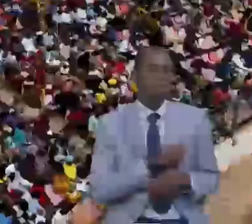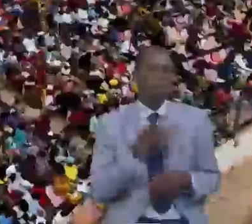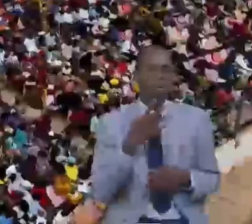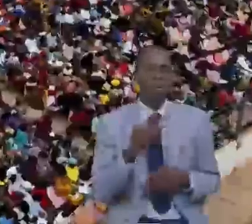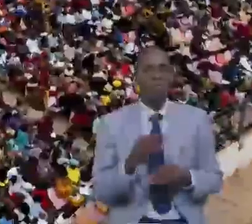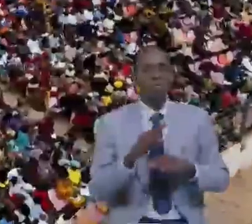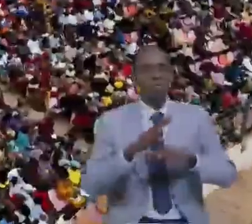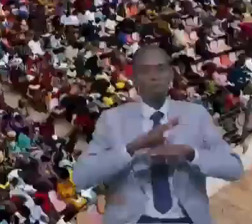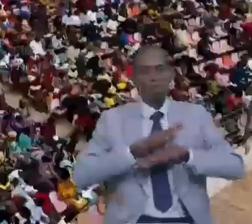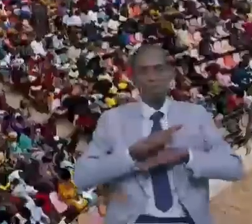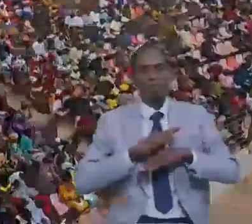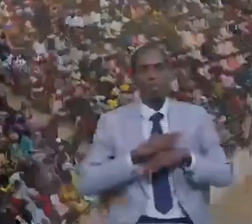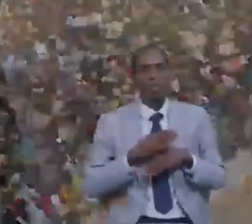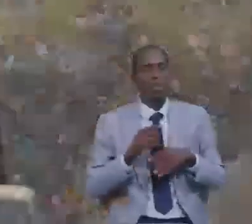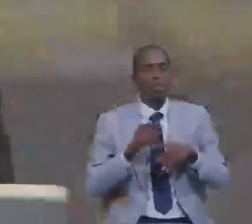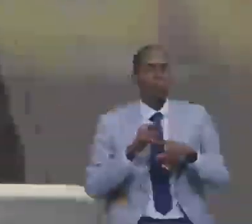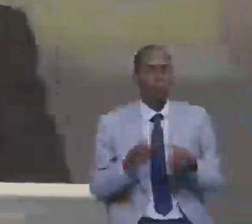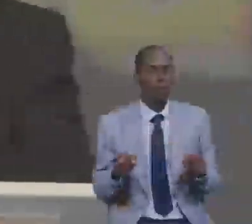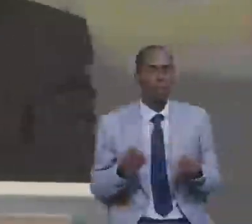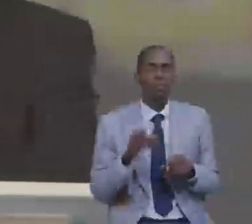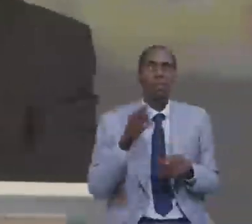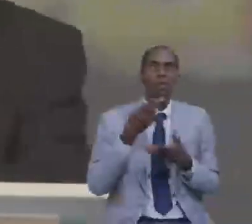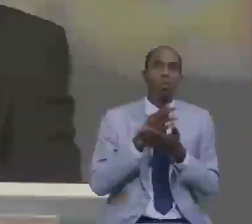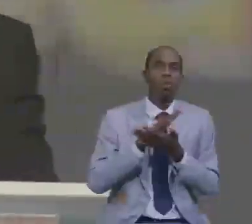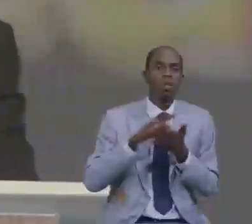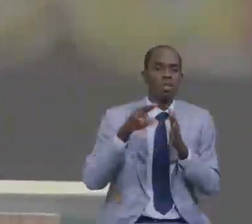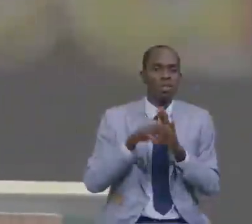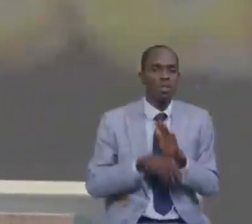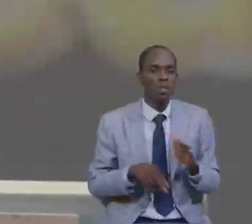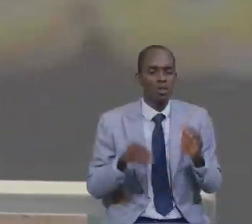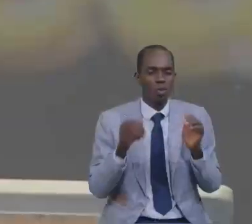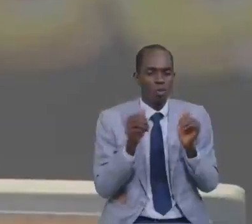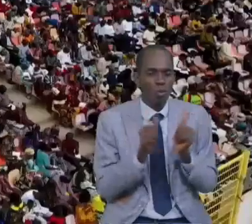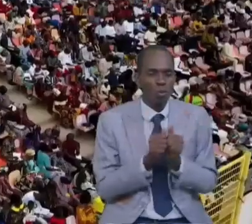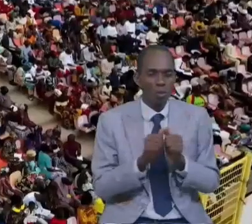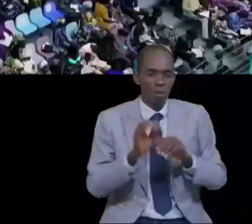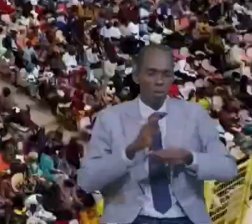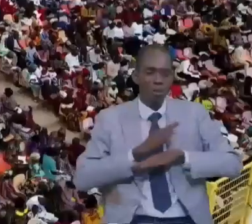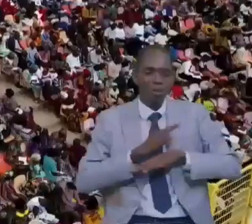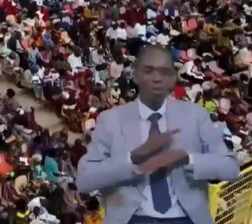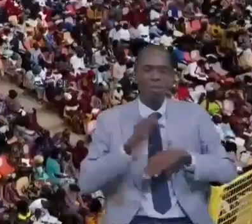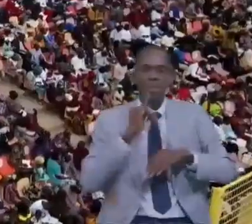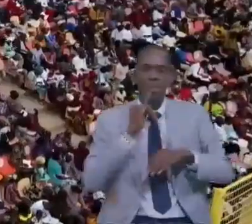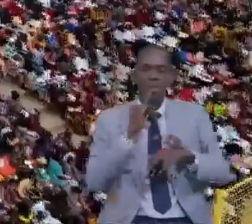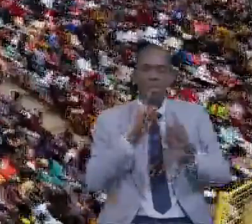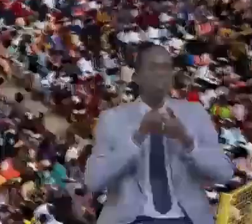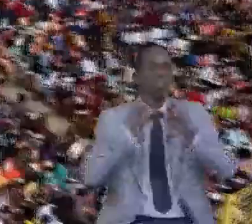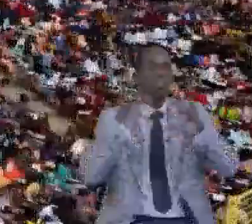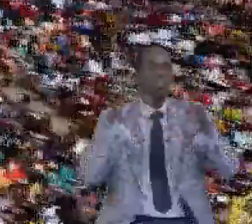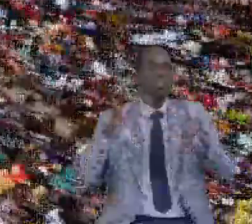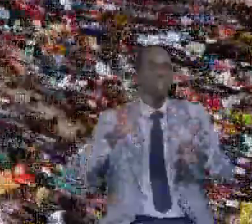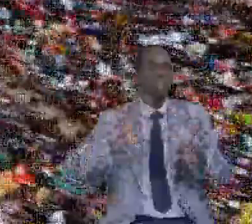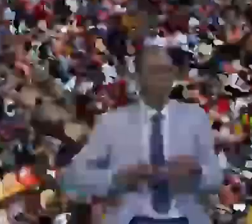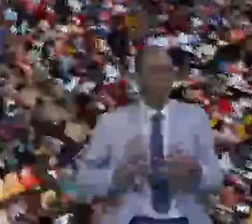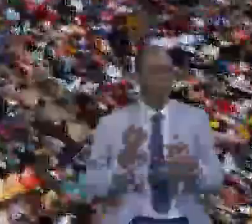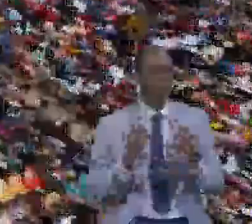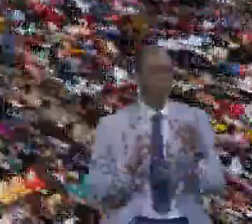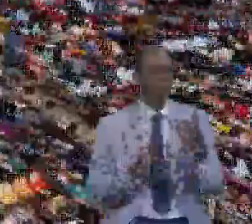6, verse 6. And T, there is transparency with